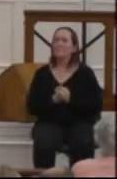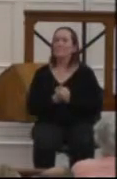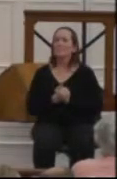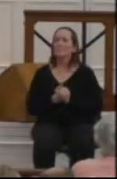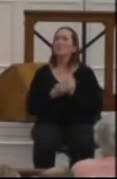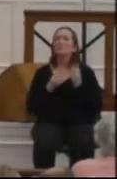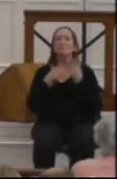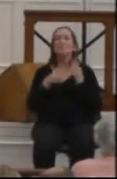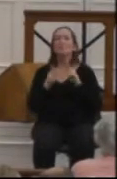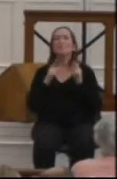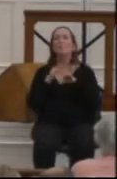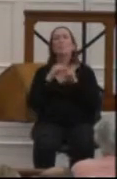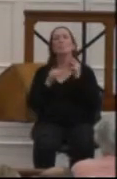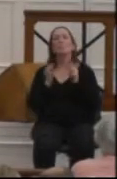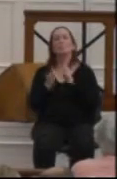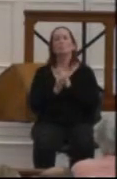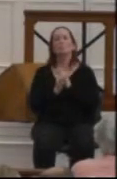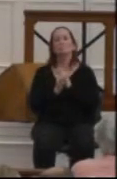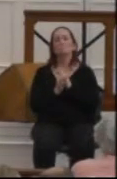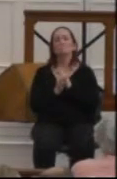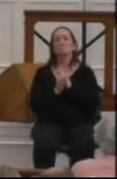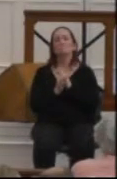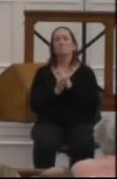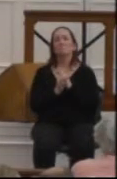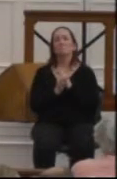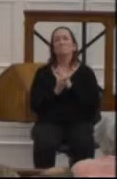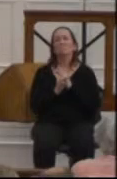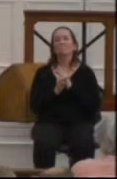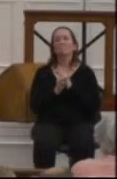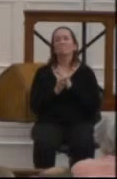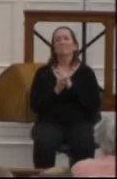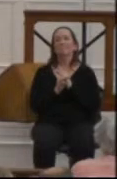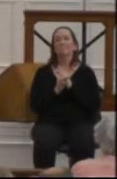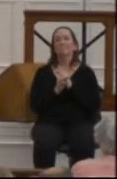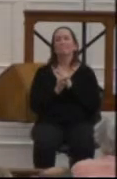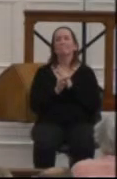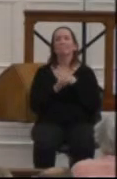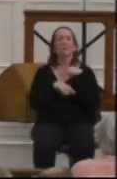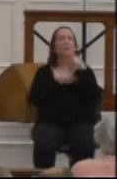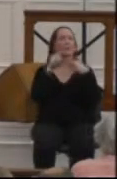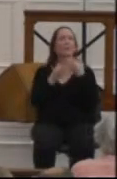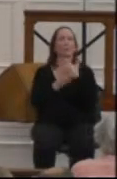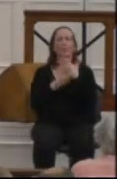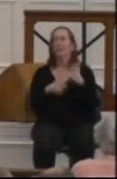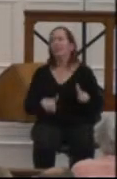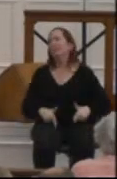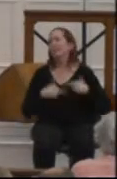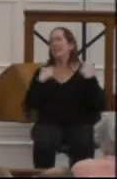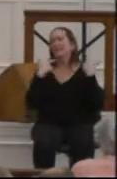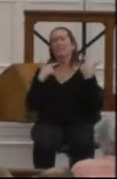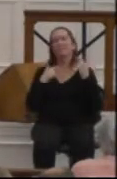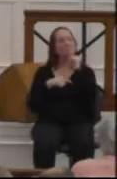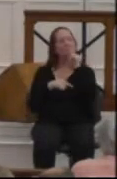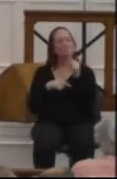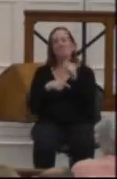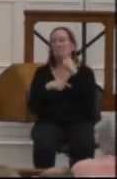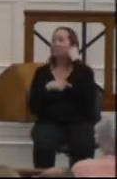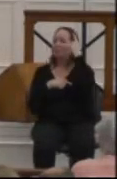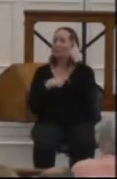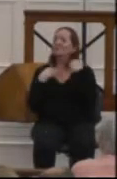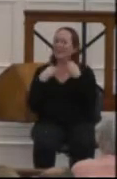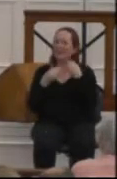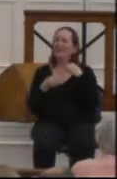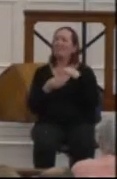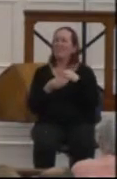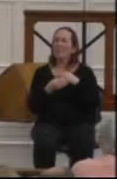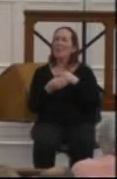Too many people in this world are just going through the motions of life, not realizing that they have